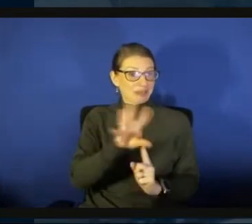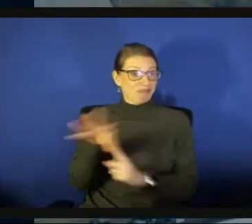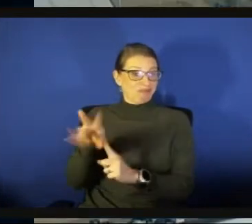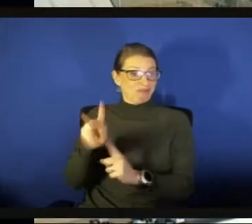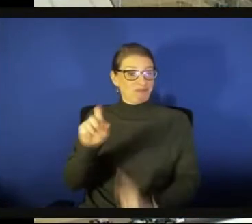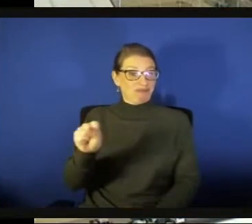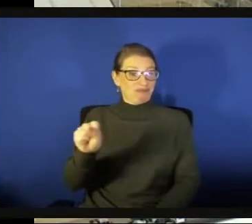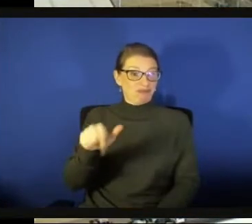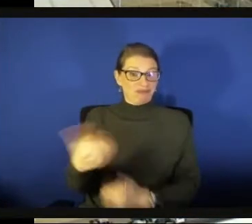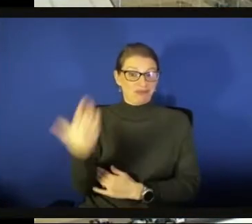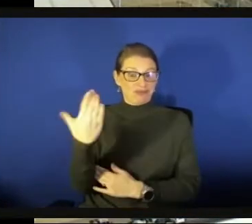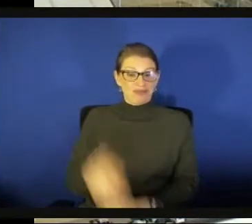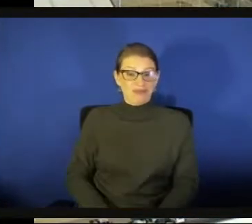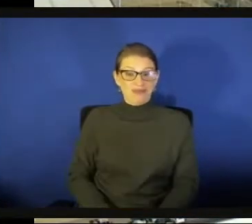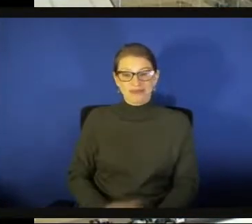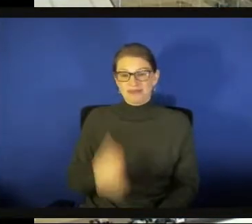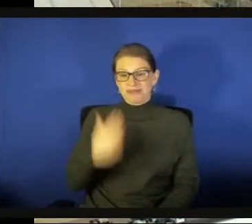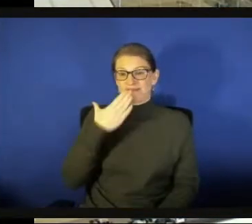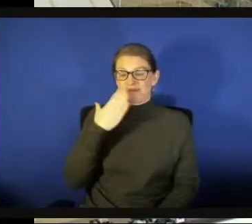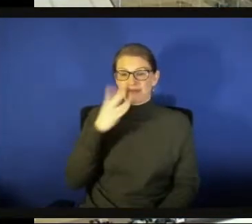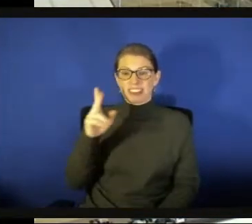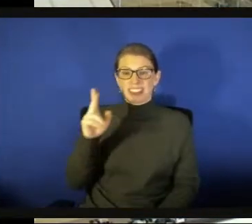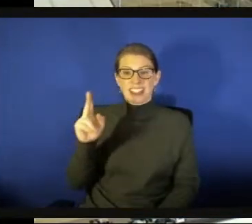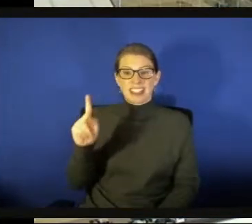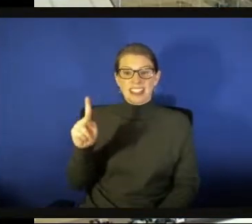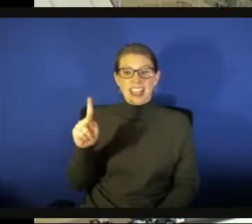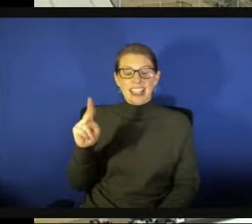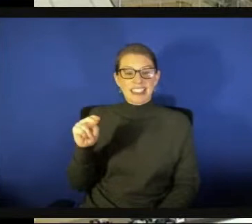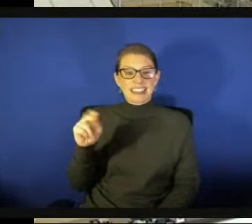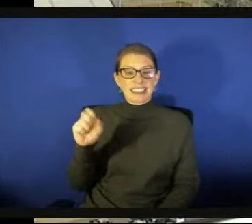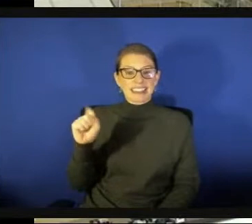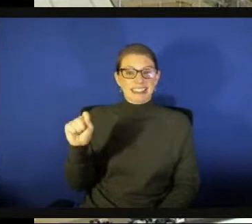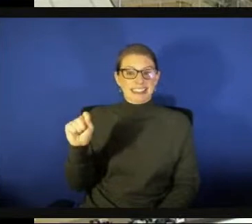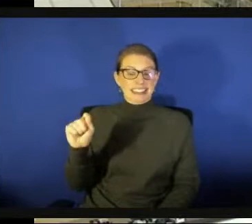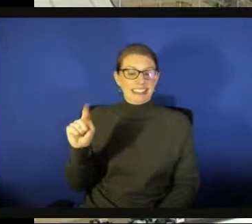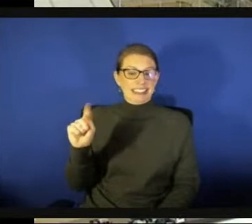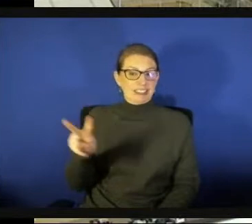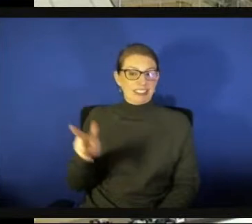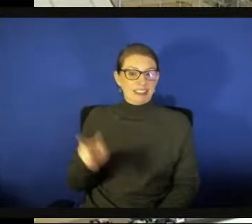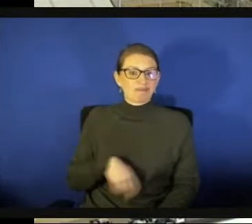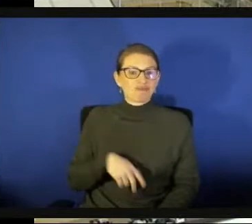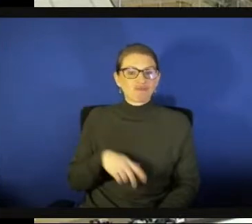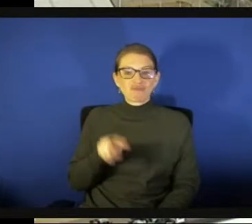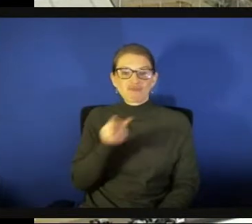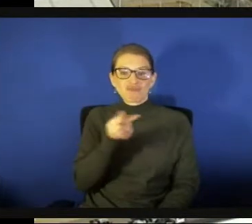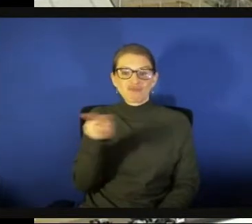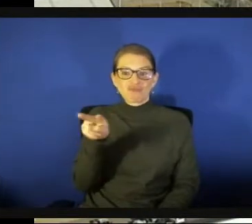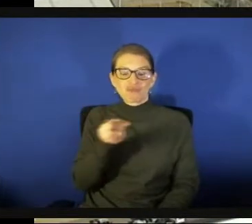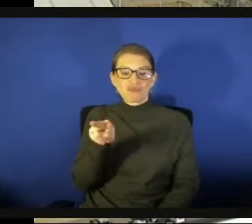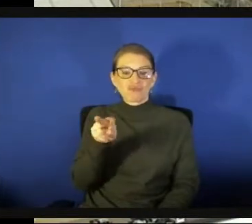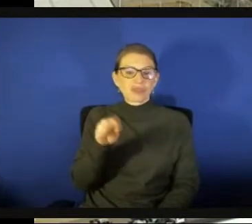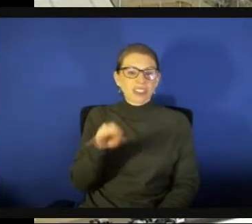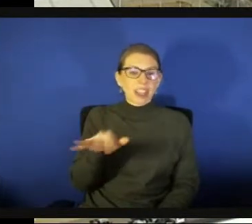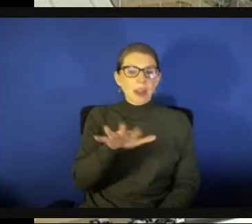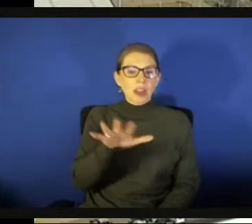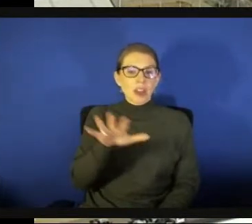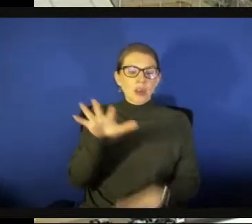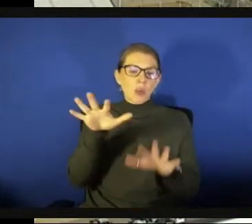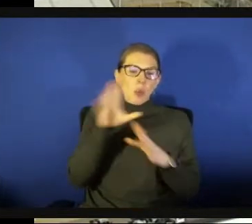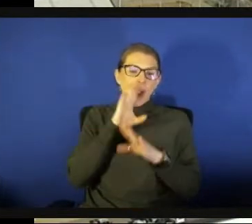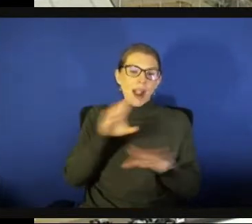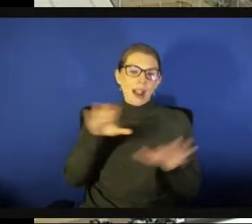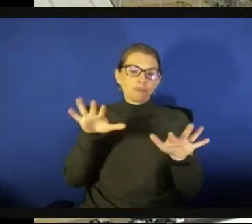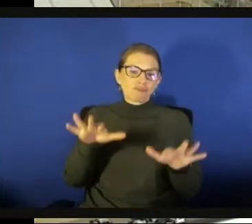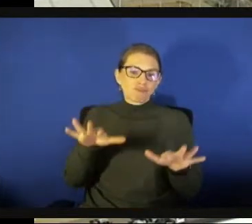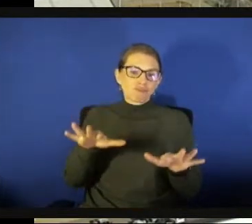to KSNT television. We appreciate them letting us kind of take a little sneak peek. Look at the campus sleeping quietly. I imagine all these